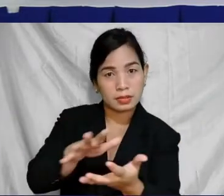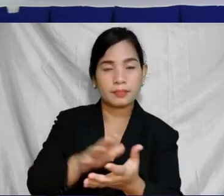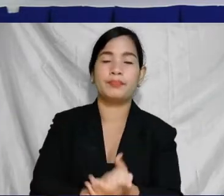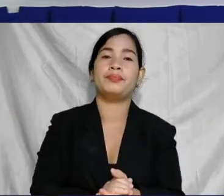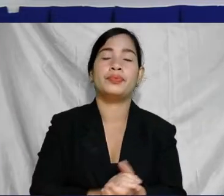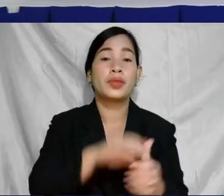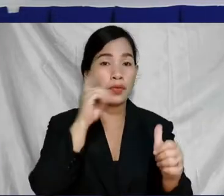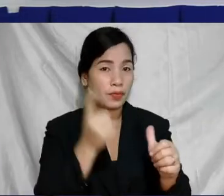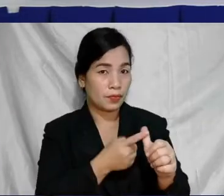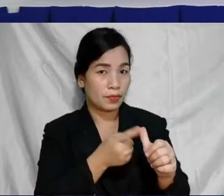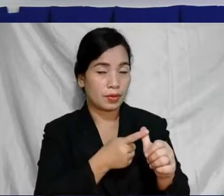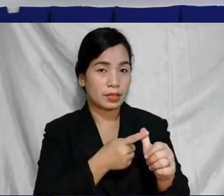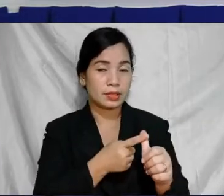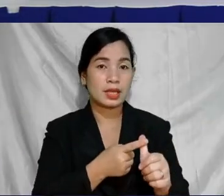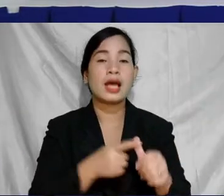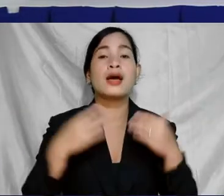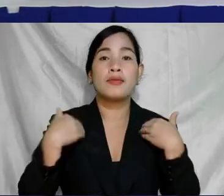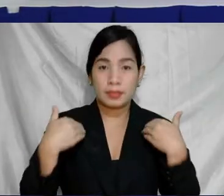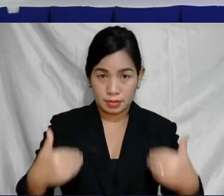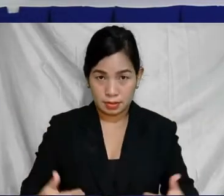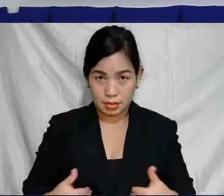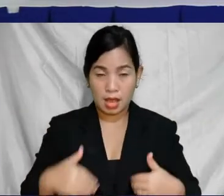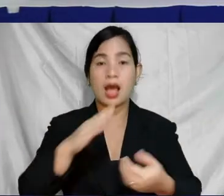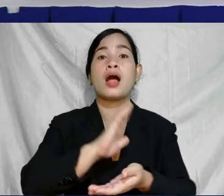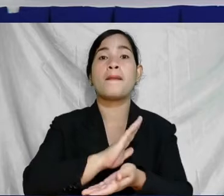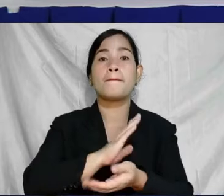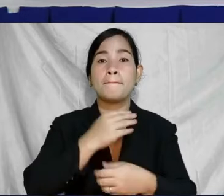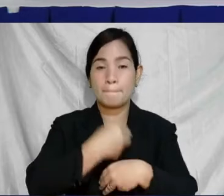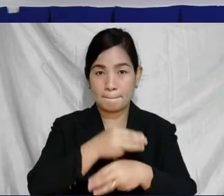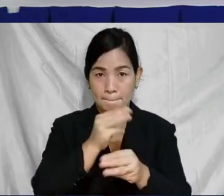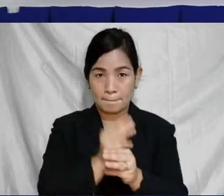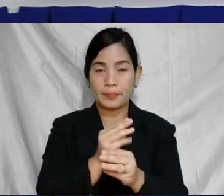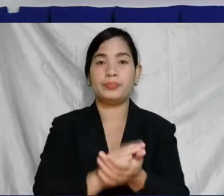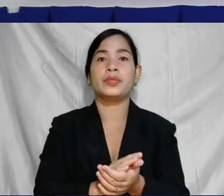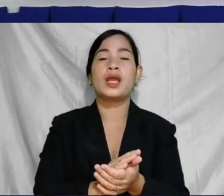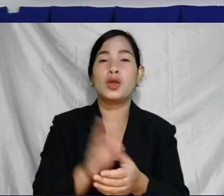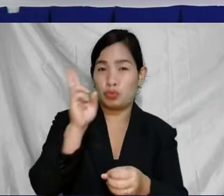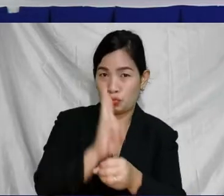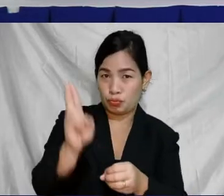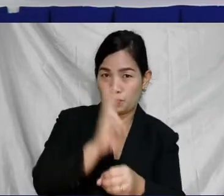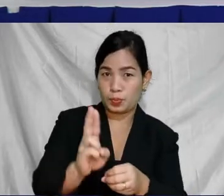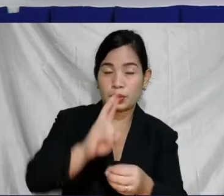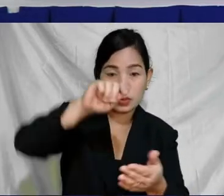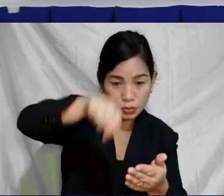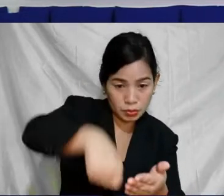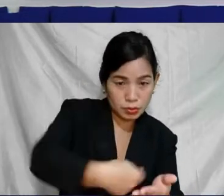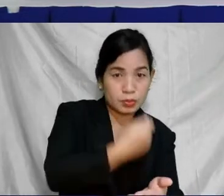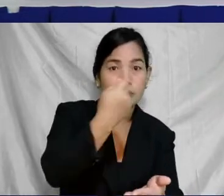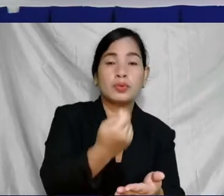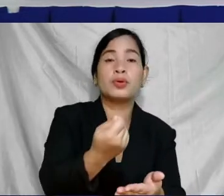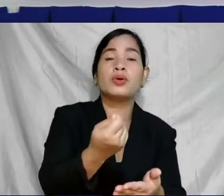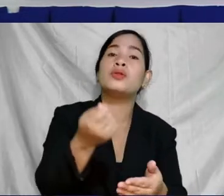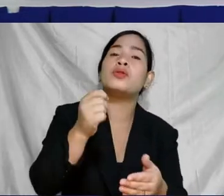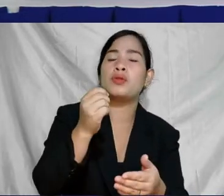First, physical manipulation. This process uses a spoon or any scooping material or